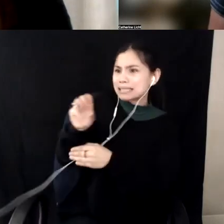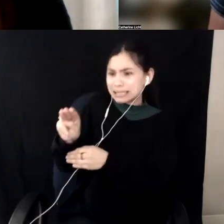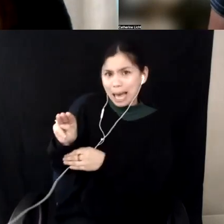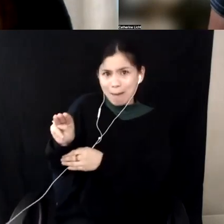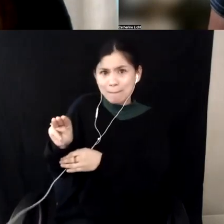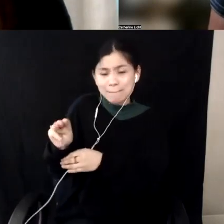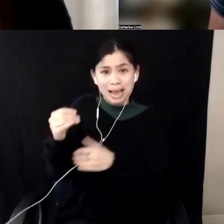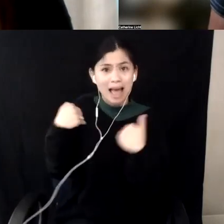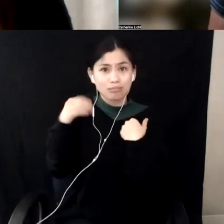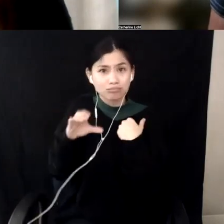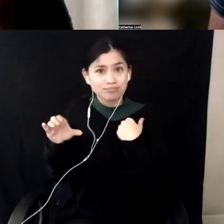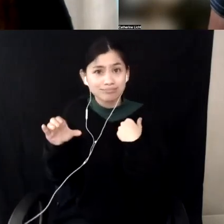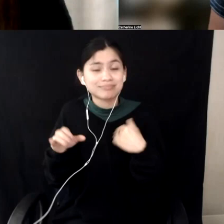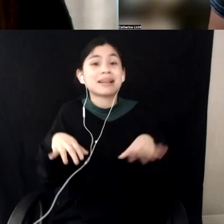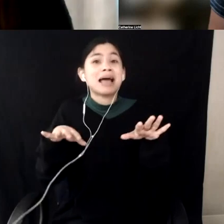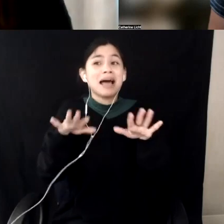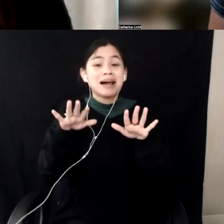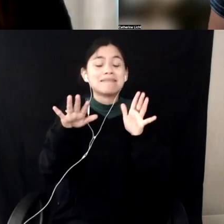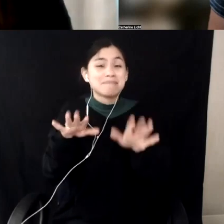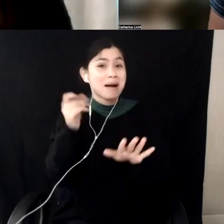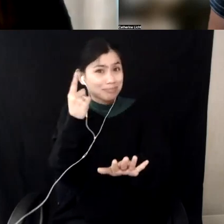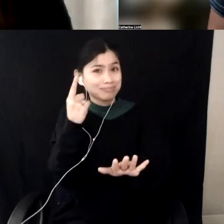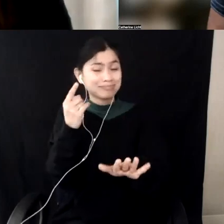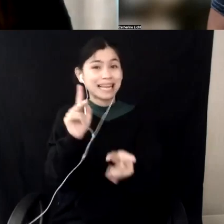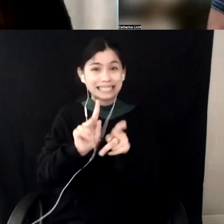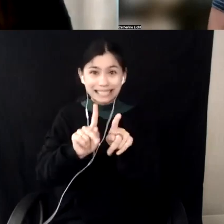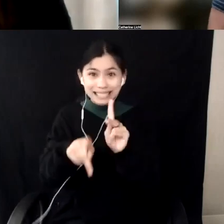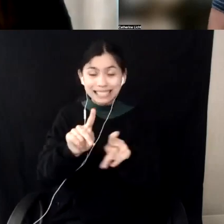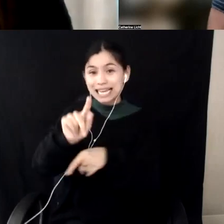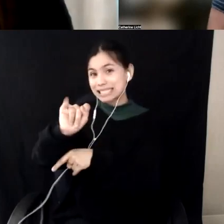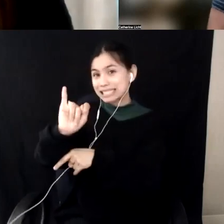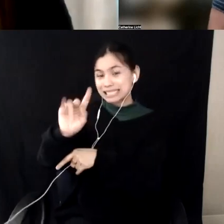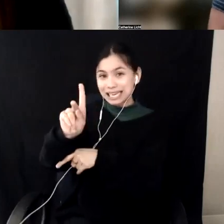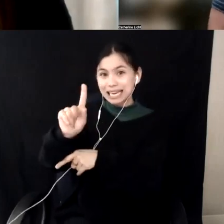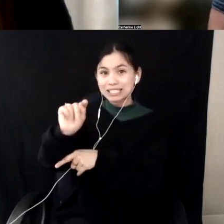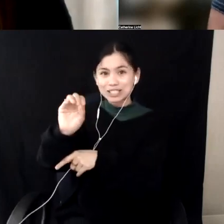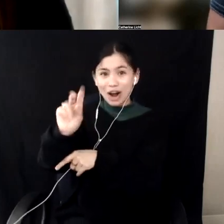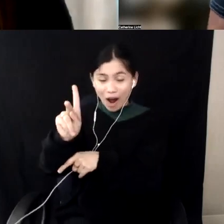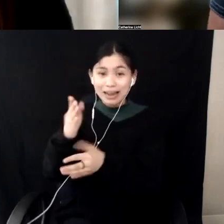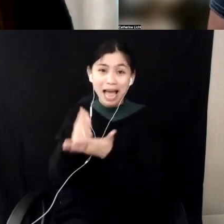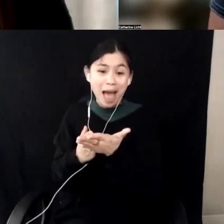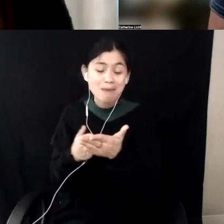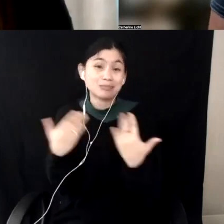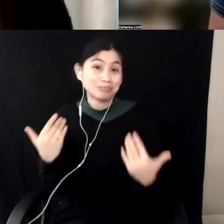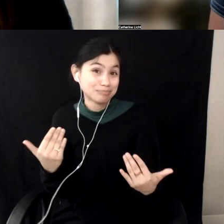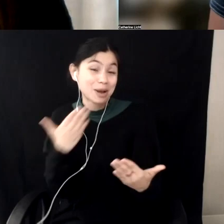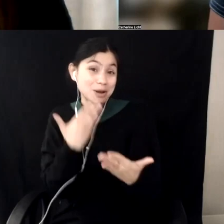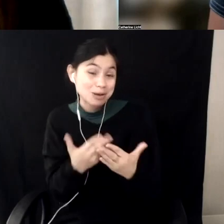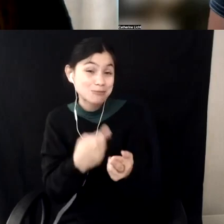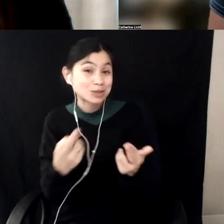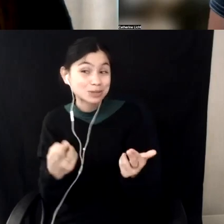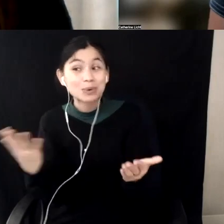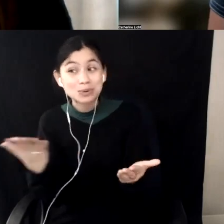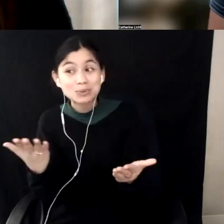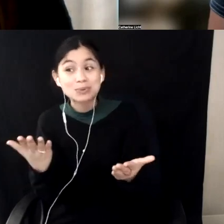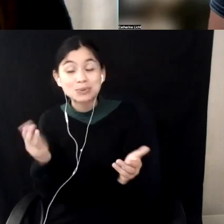TikTok has a lot of great resources, and I've seen